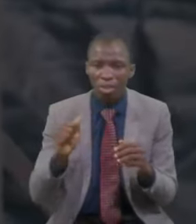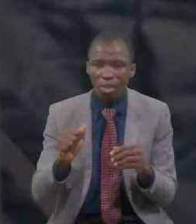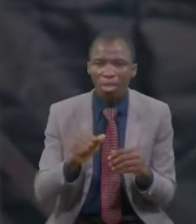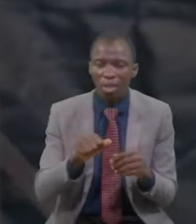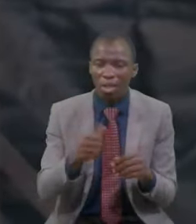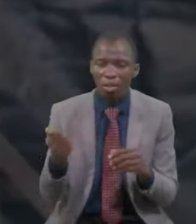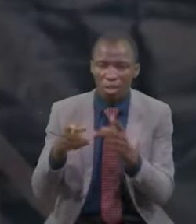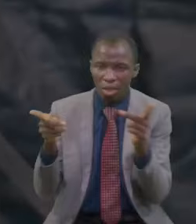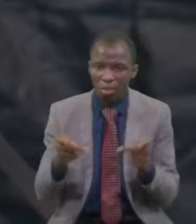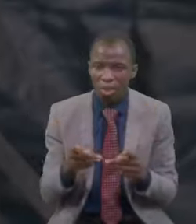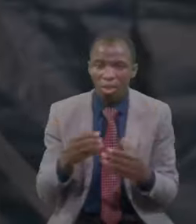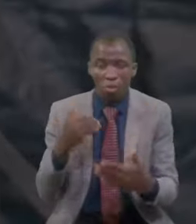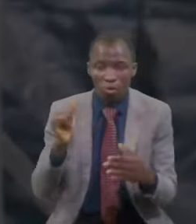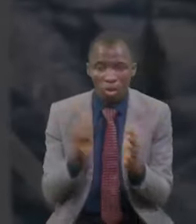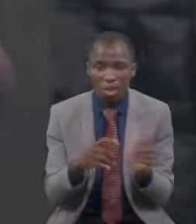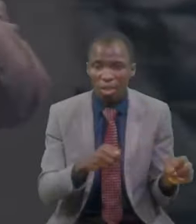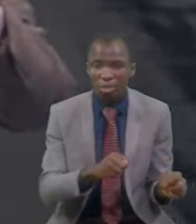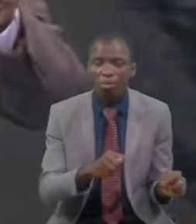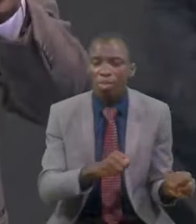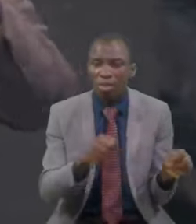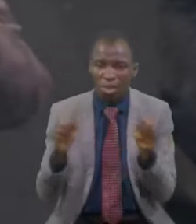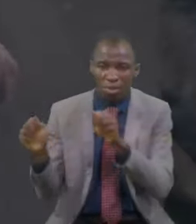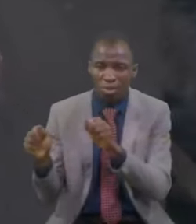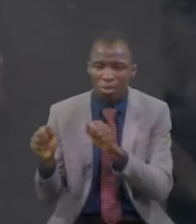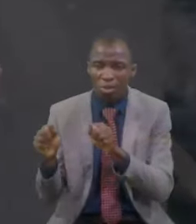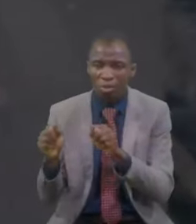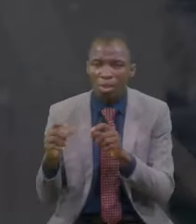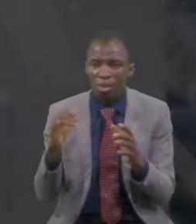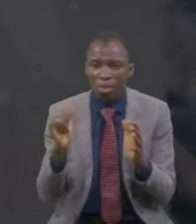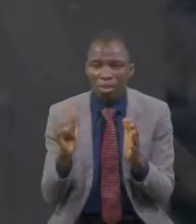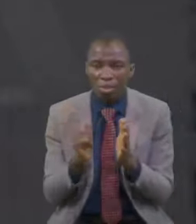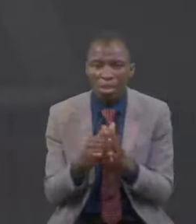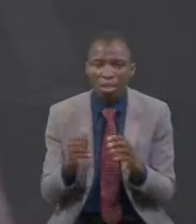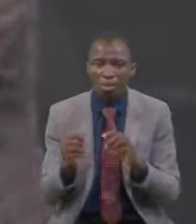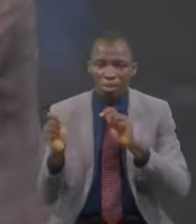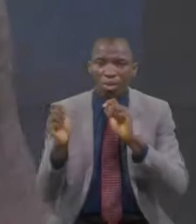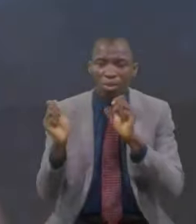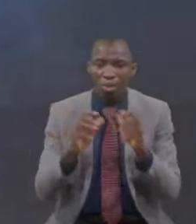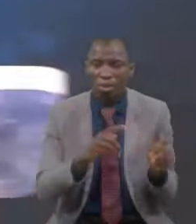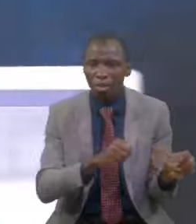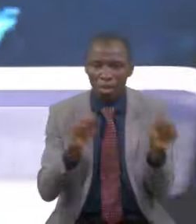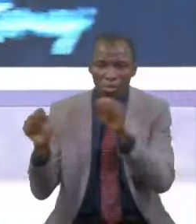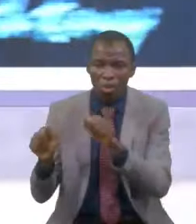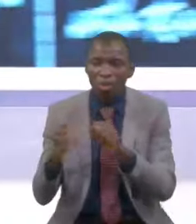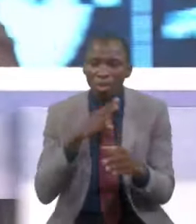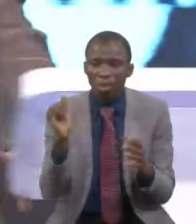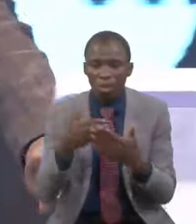that translation, before that transportation, and before